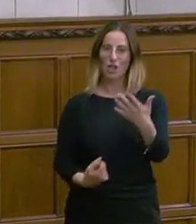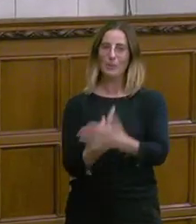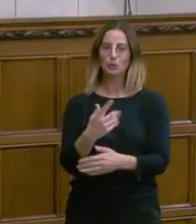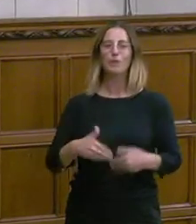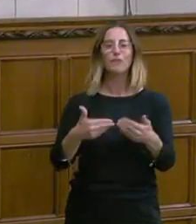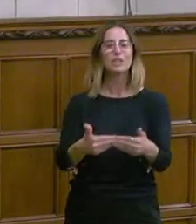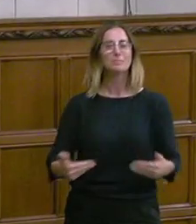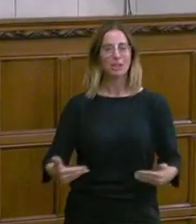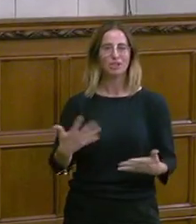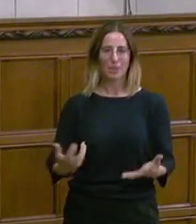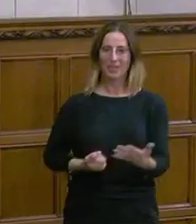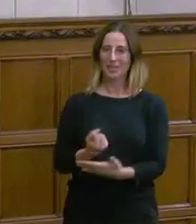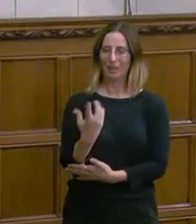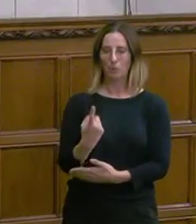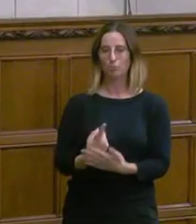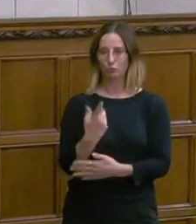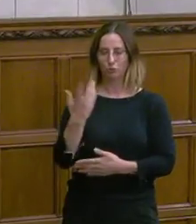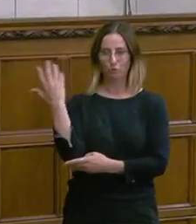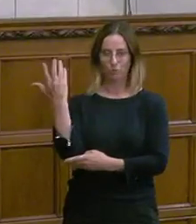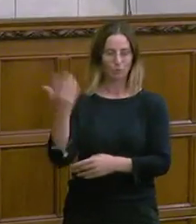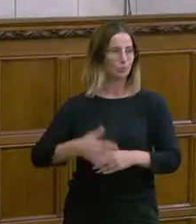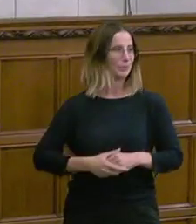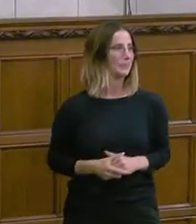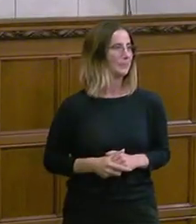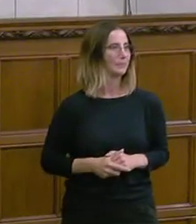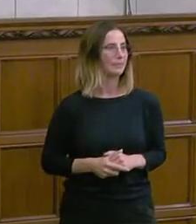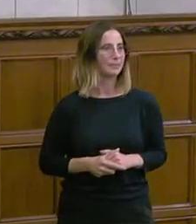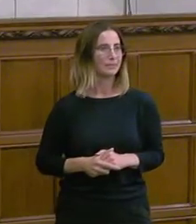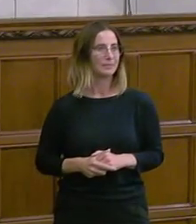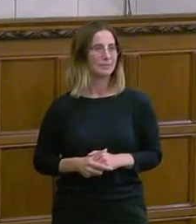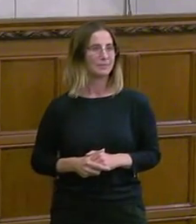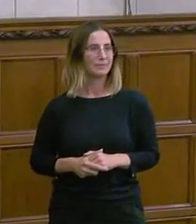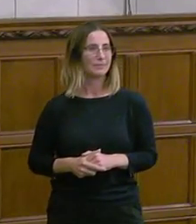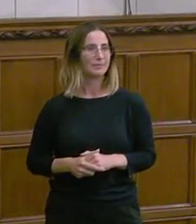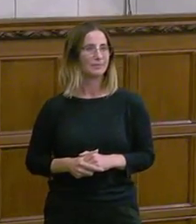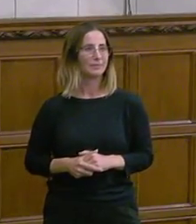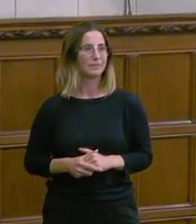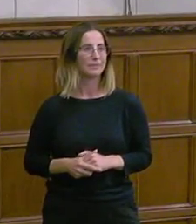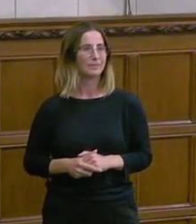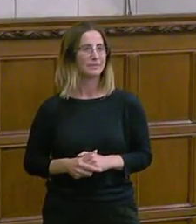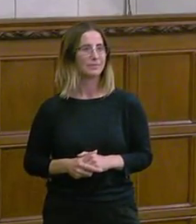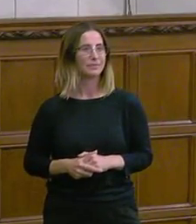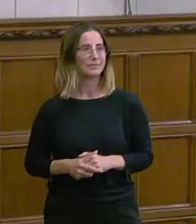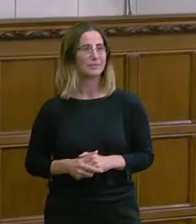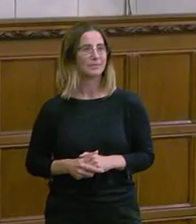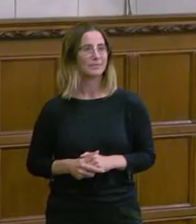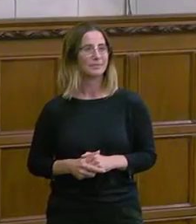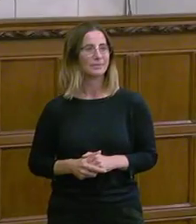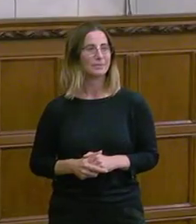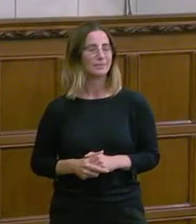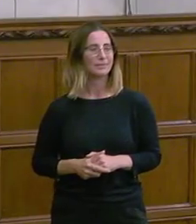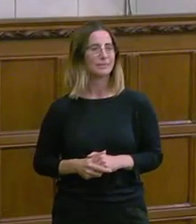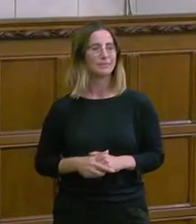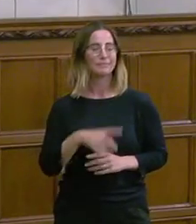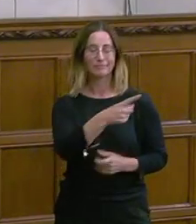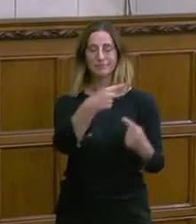Thank you, Mr Stringer. It is a pleasure to serve under your chairmanship, and I would like to congratulate the Honourable Member for Poplar and Limehouse on securing this